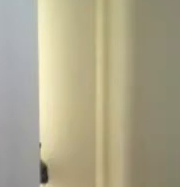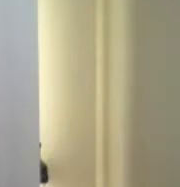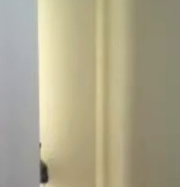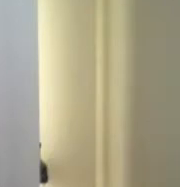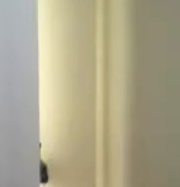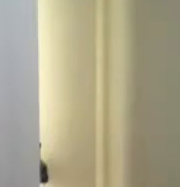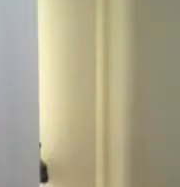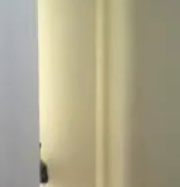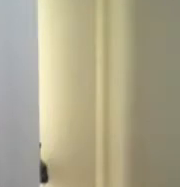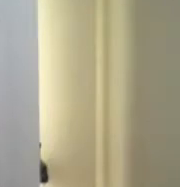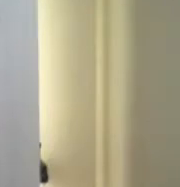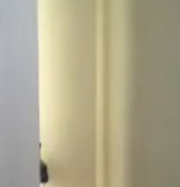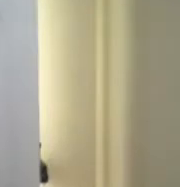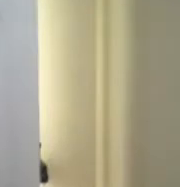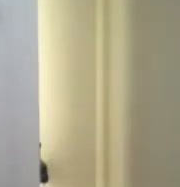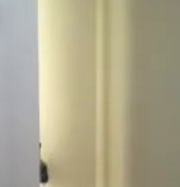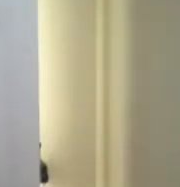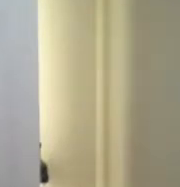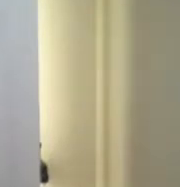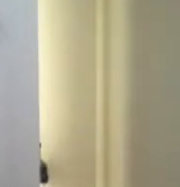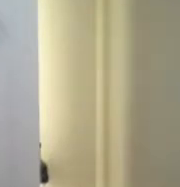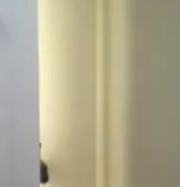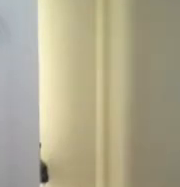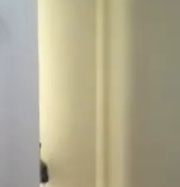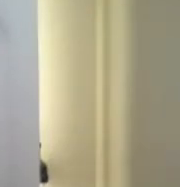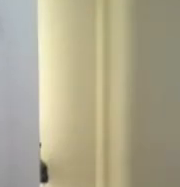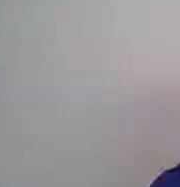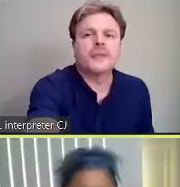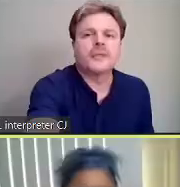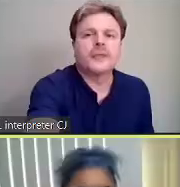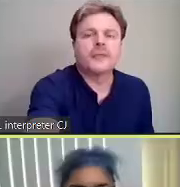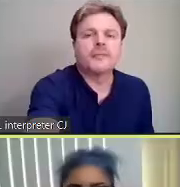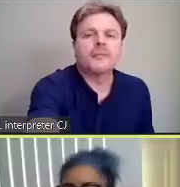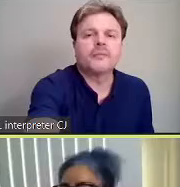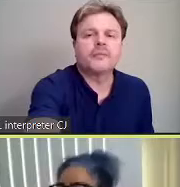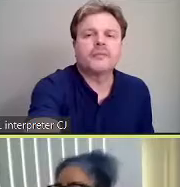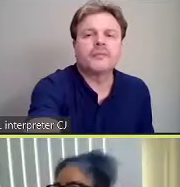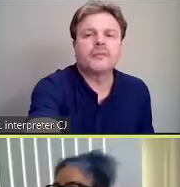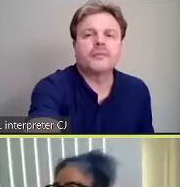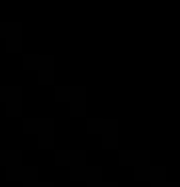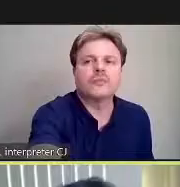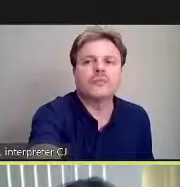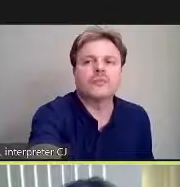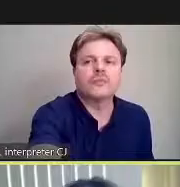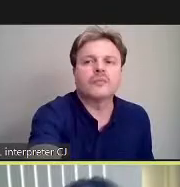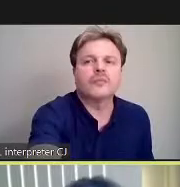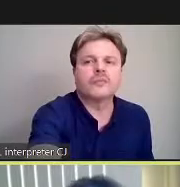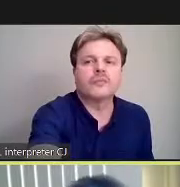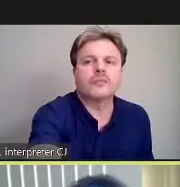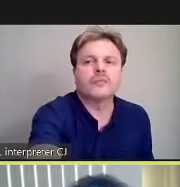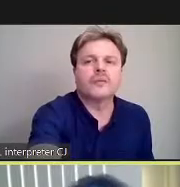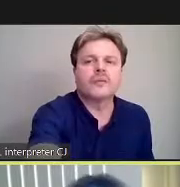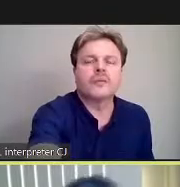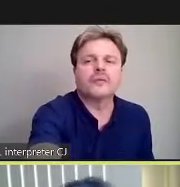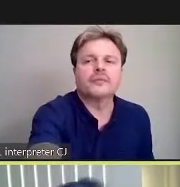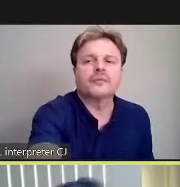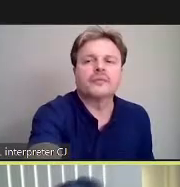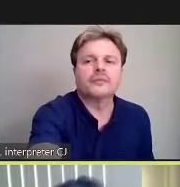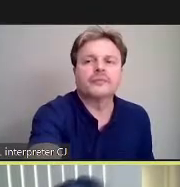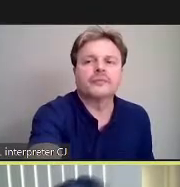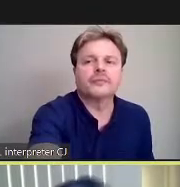And now I need to do the share screen thing. I'm very weird when it comes to